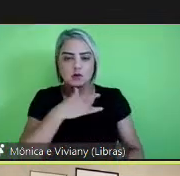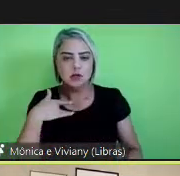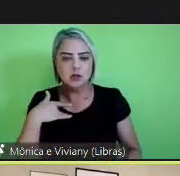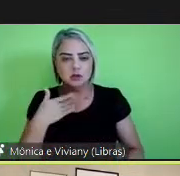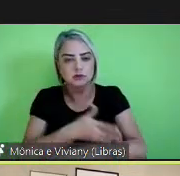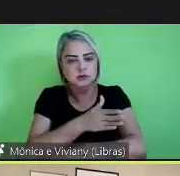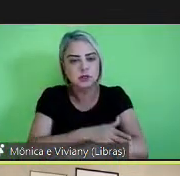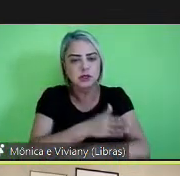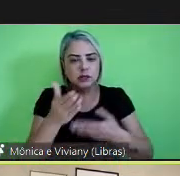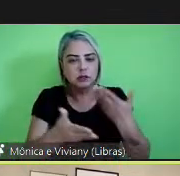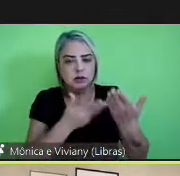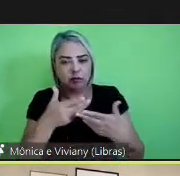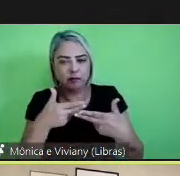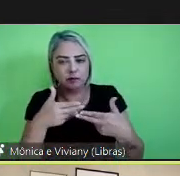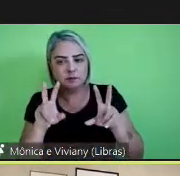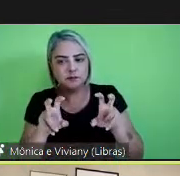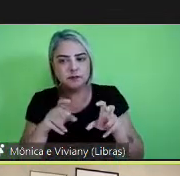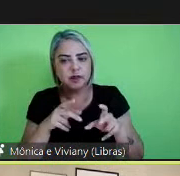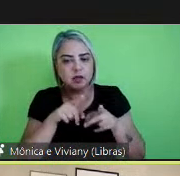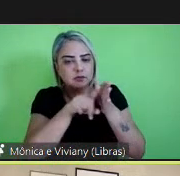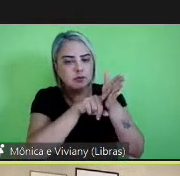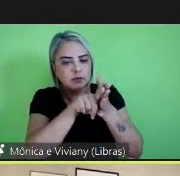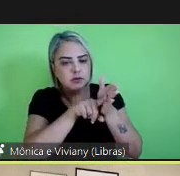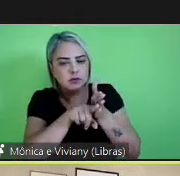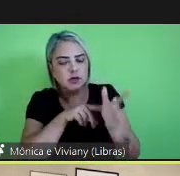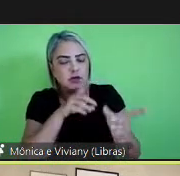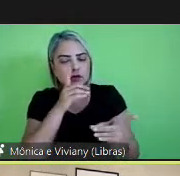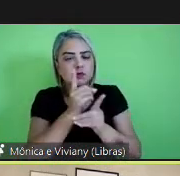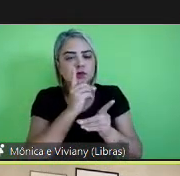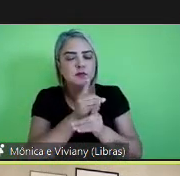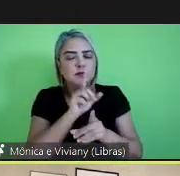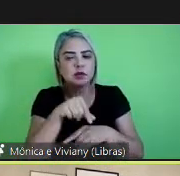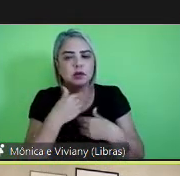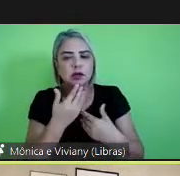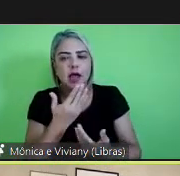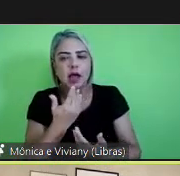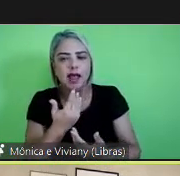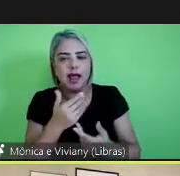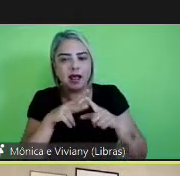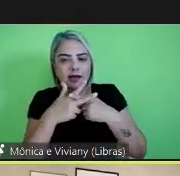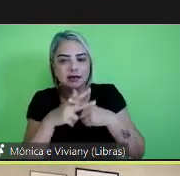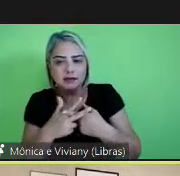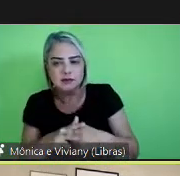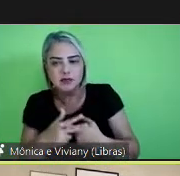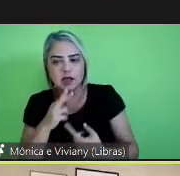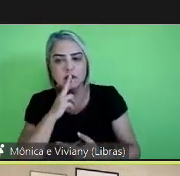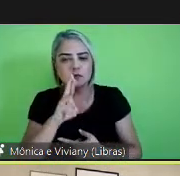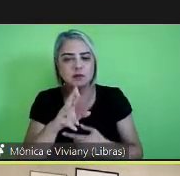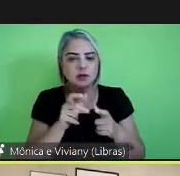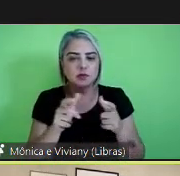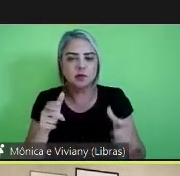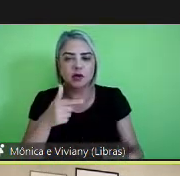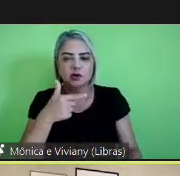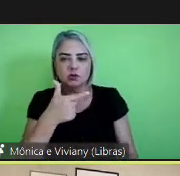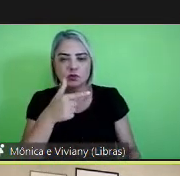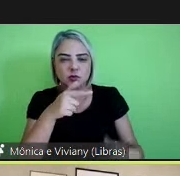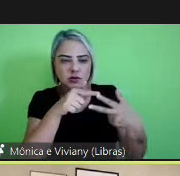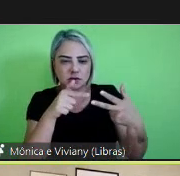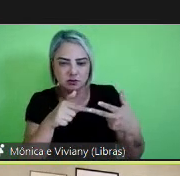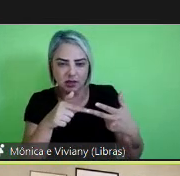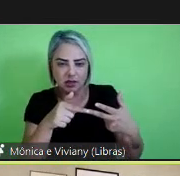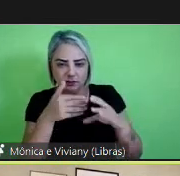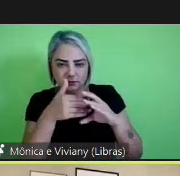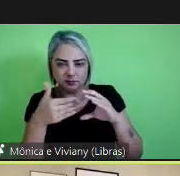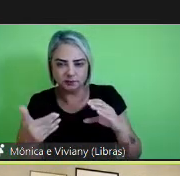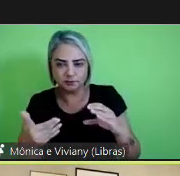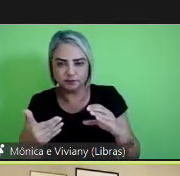the researchers found that implementation of this tool resulted in a 2-fold increase in the number of patients reporting a conversation about weight management with